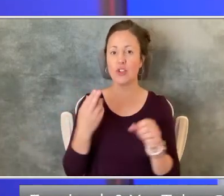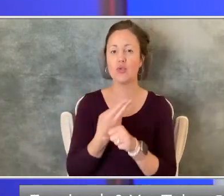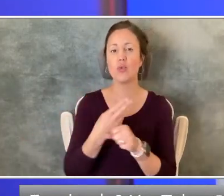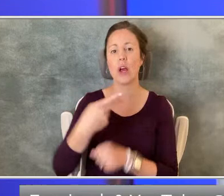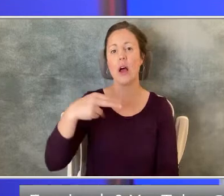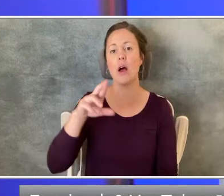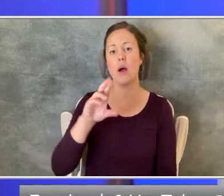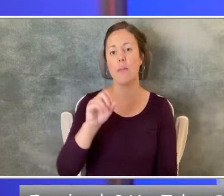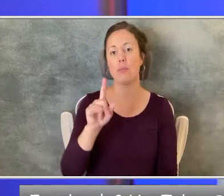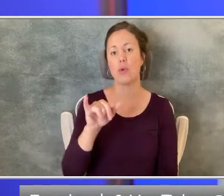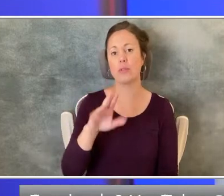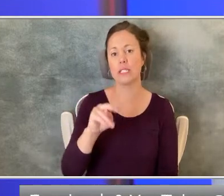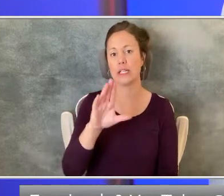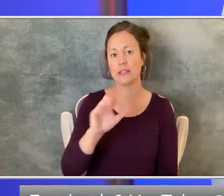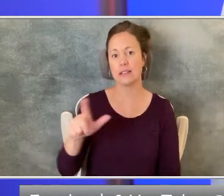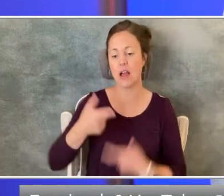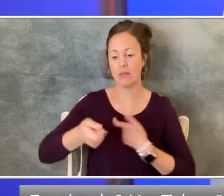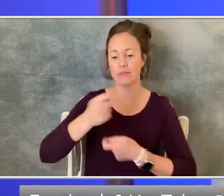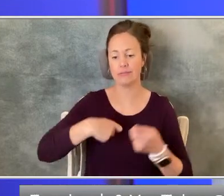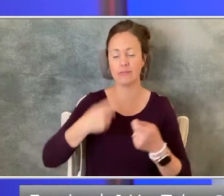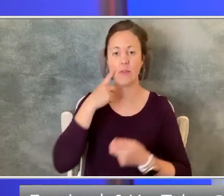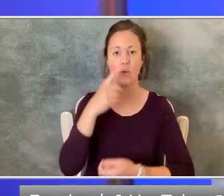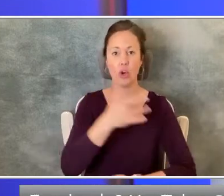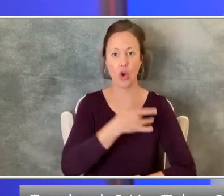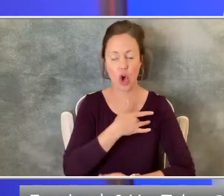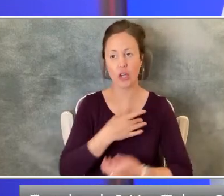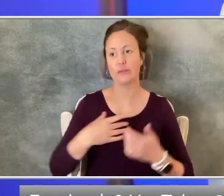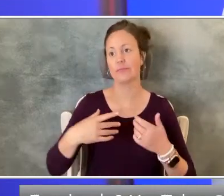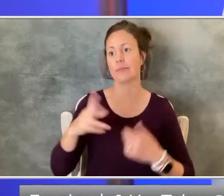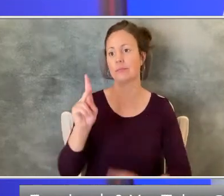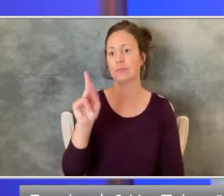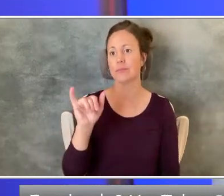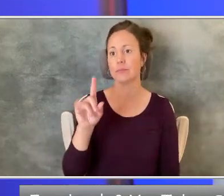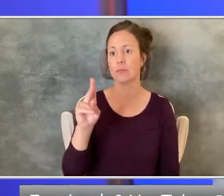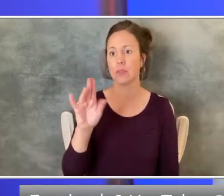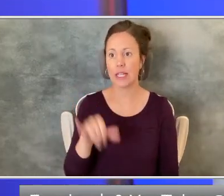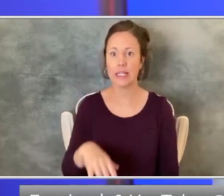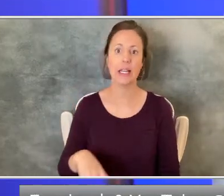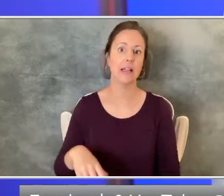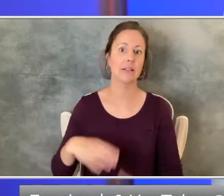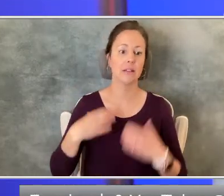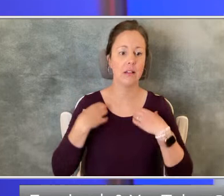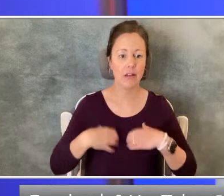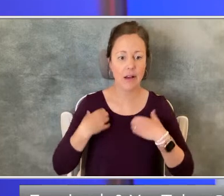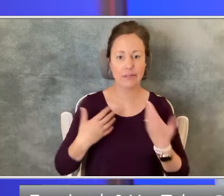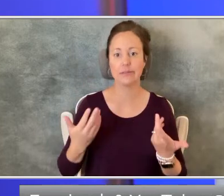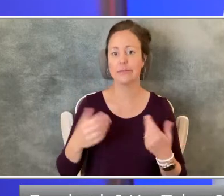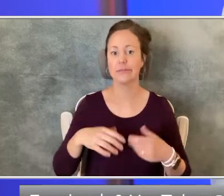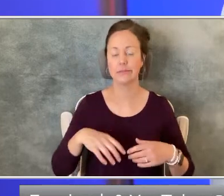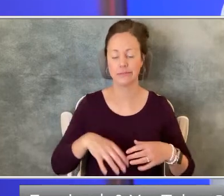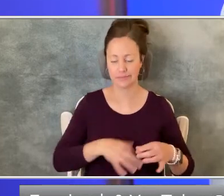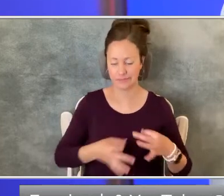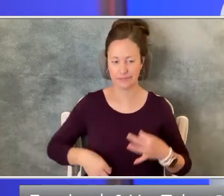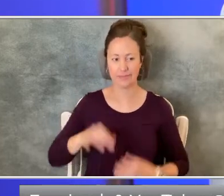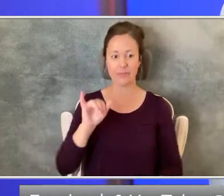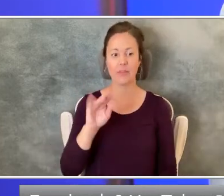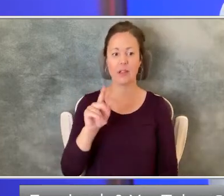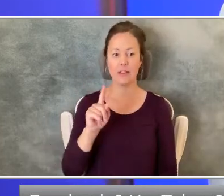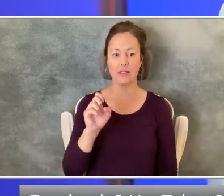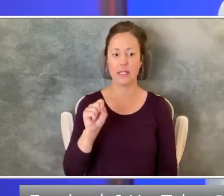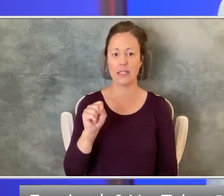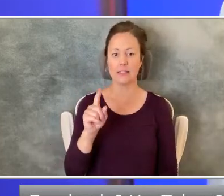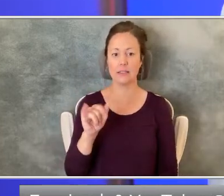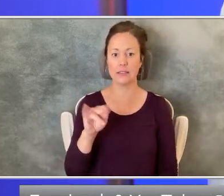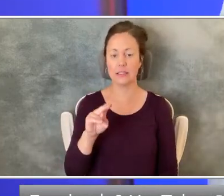kidneys, the lungs, and other tissues, intestinal tract. We want to knock those cancer